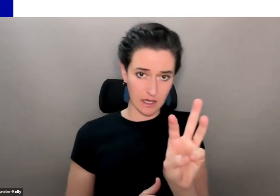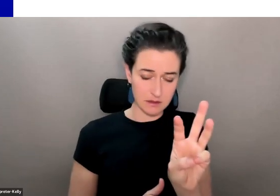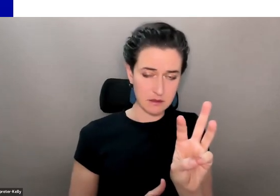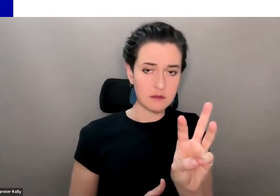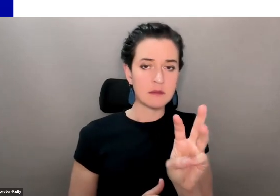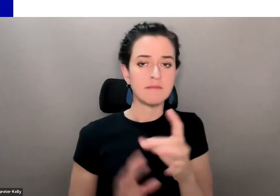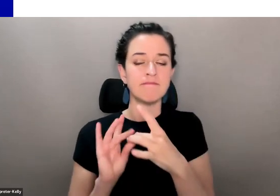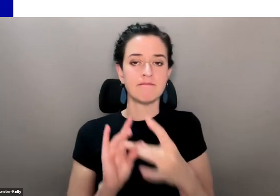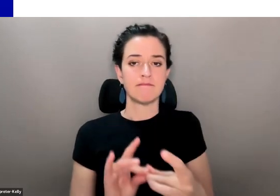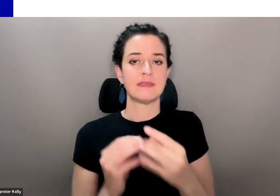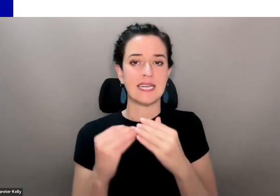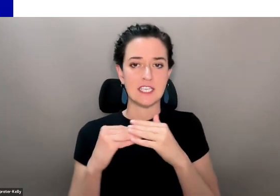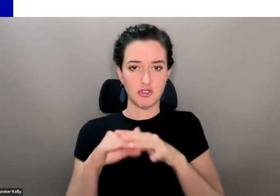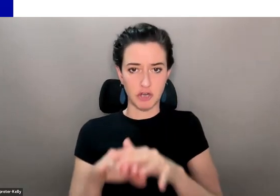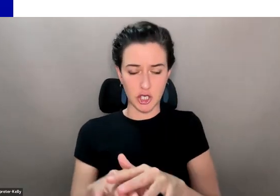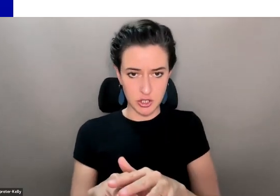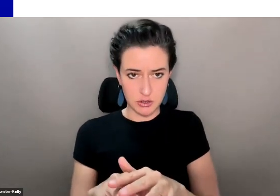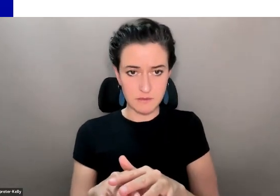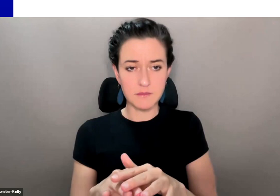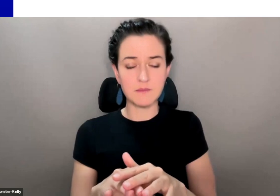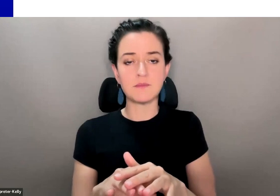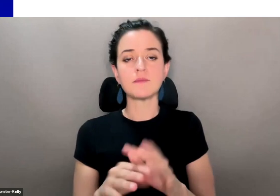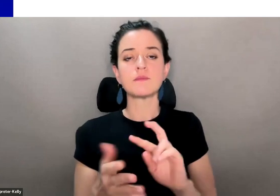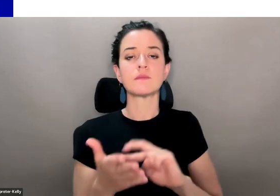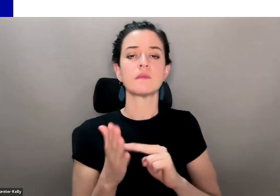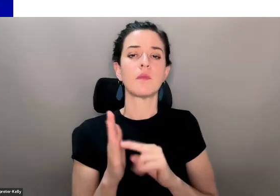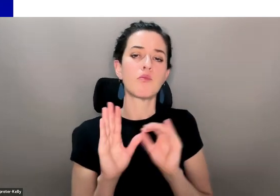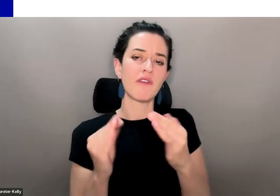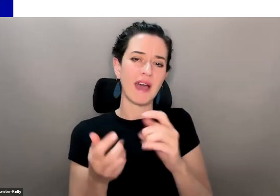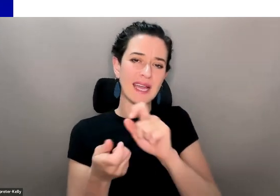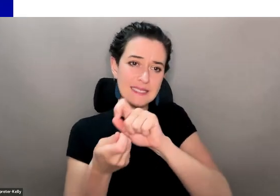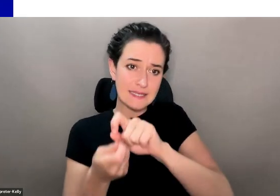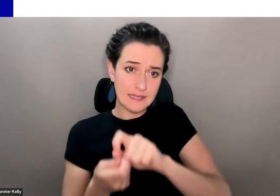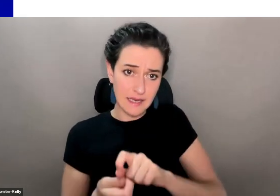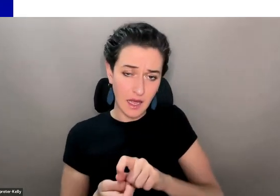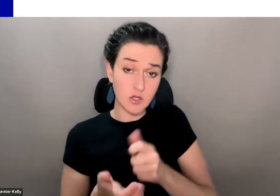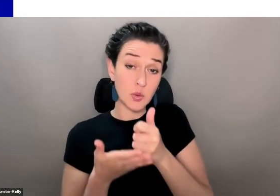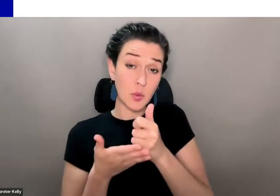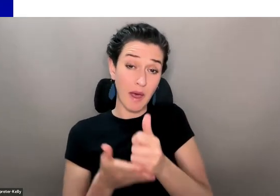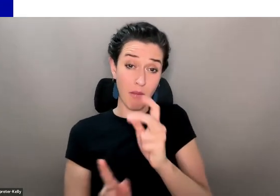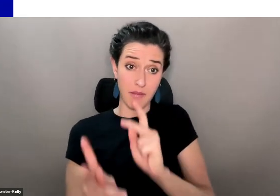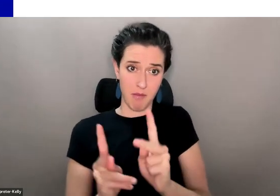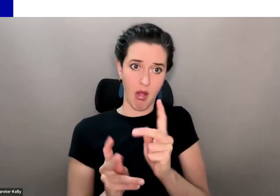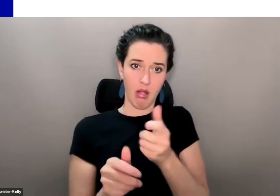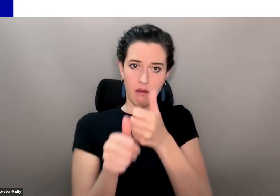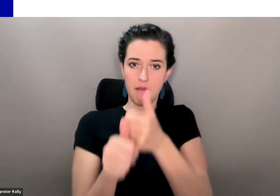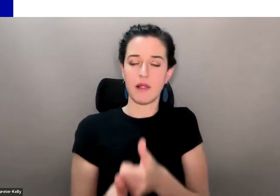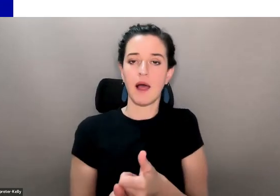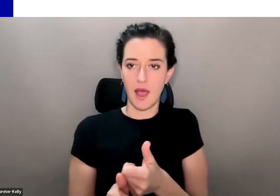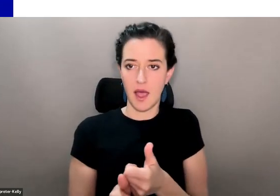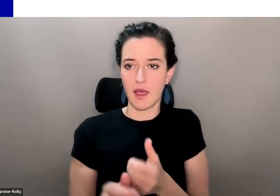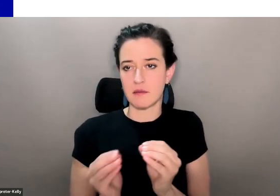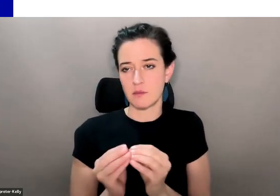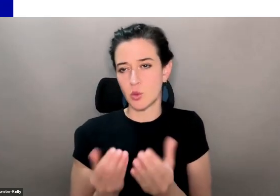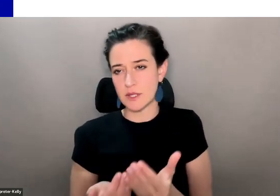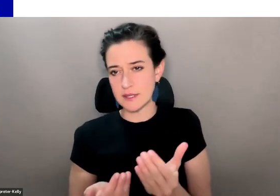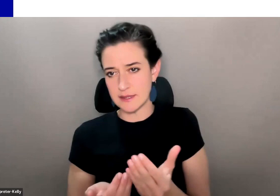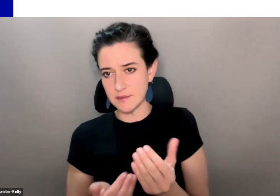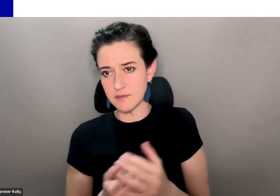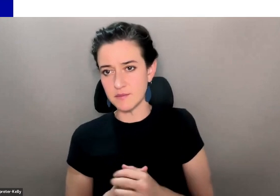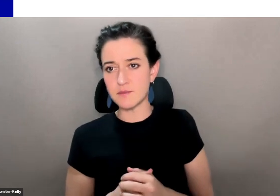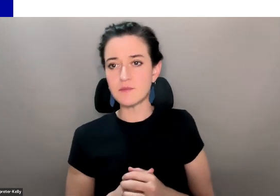details to help recipients better understand and comply with these obligations under the integration mandate under